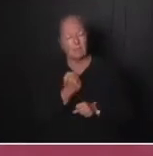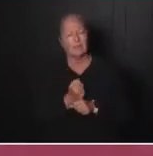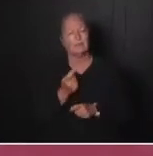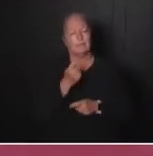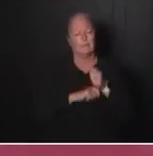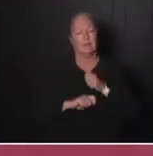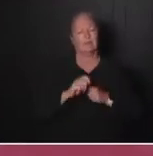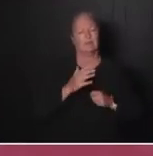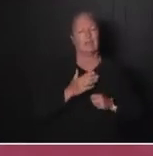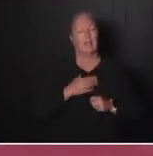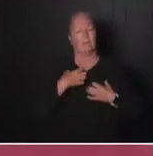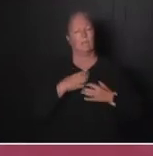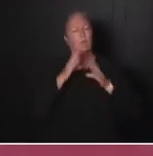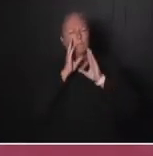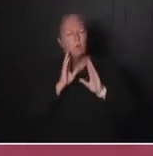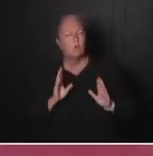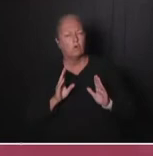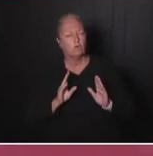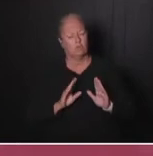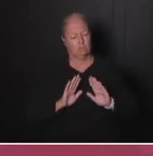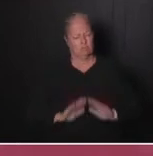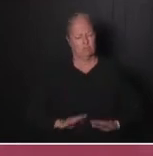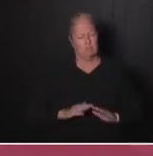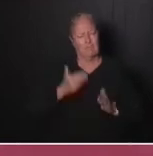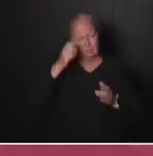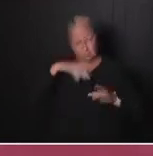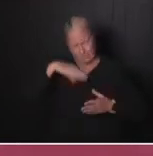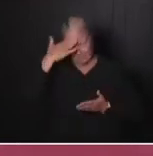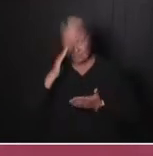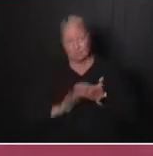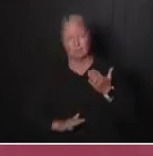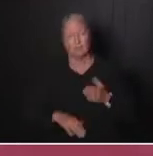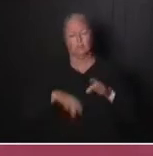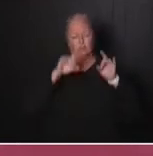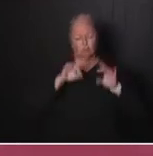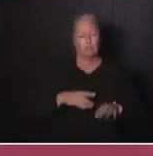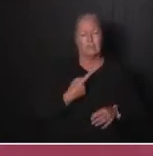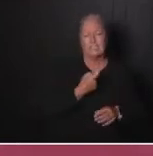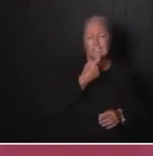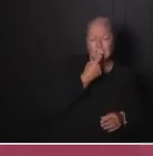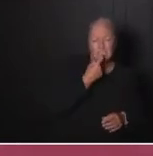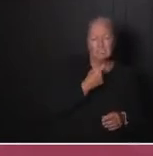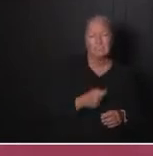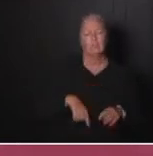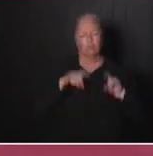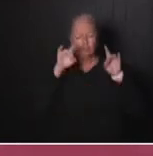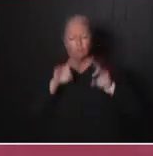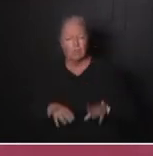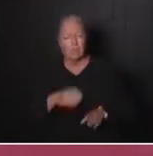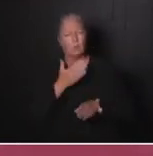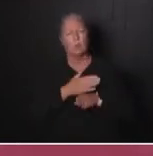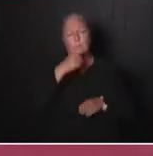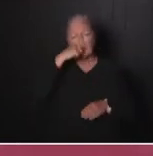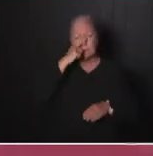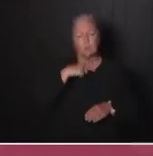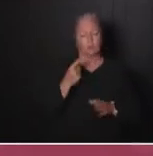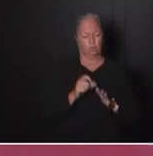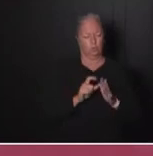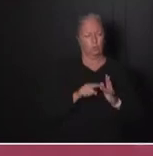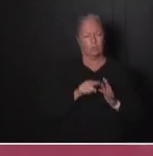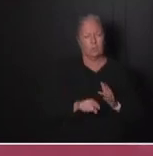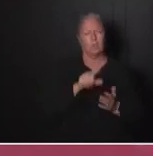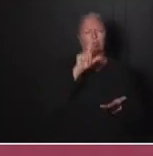energy grid using Australian expertise, Australian steel and Australian workers to deliver